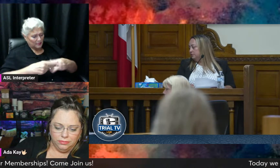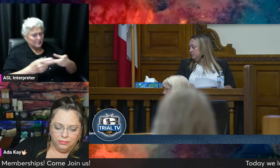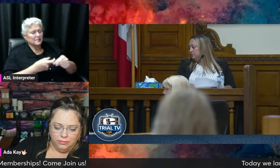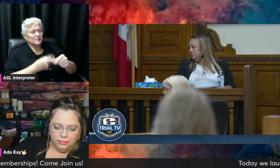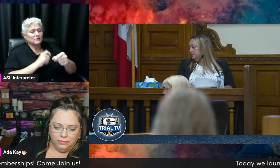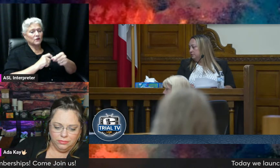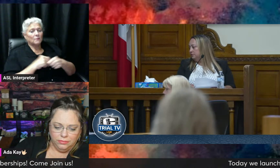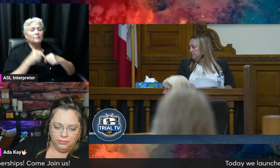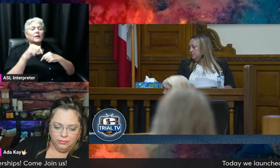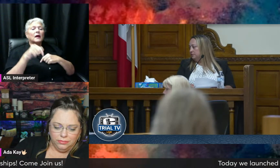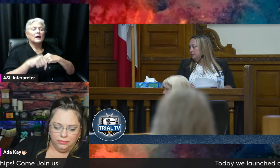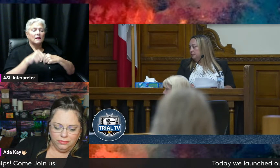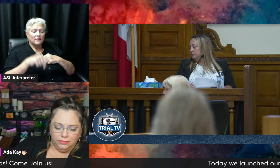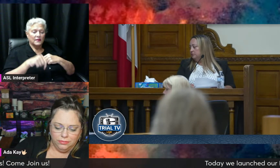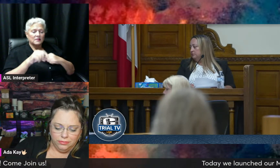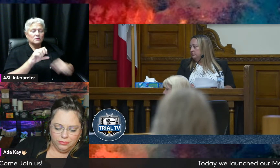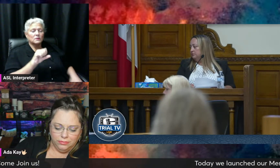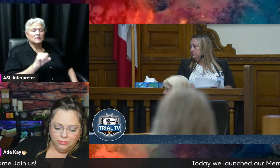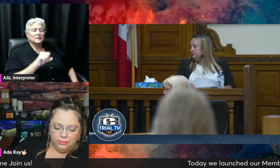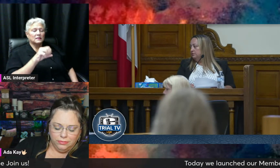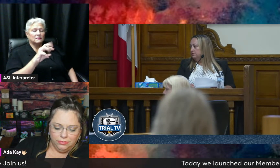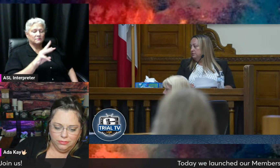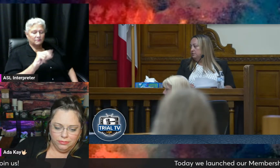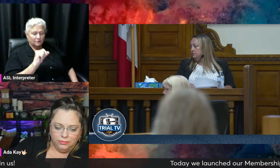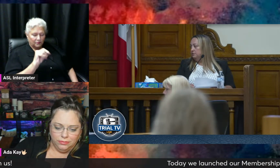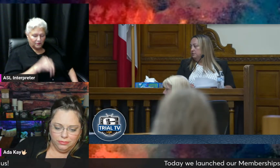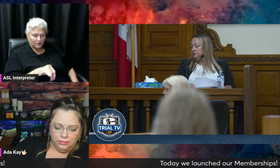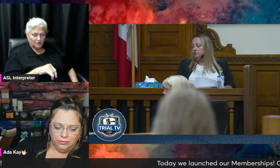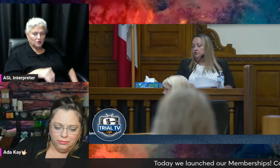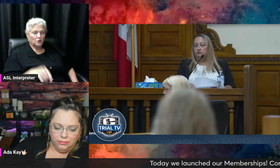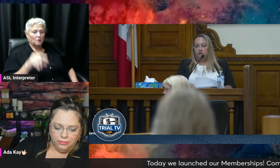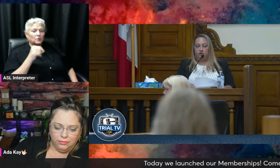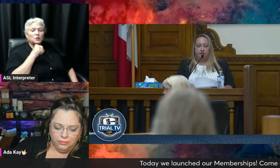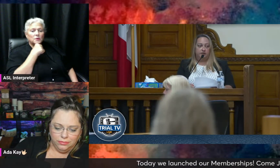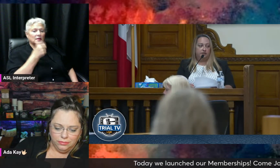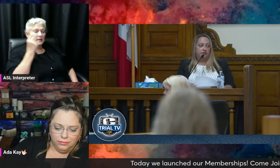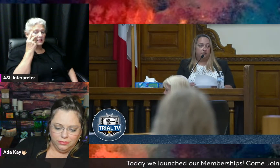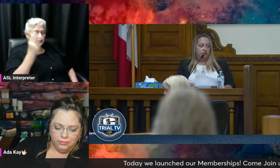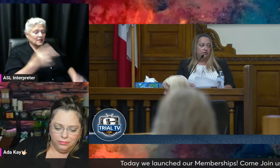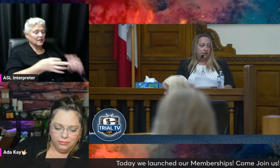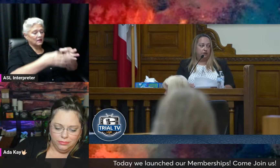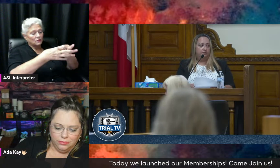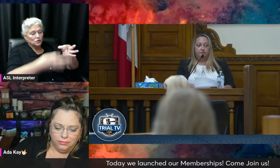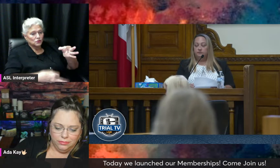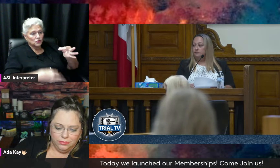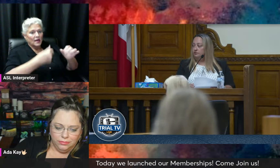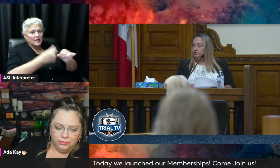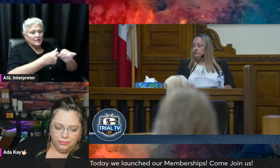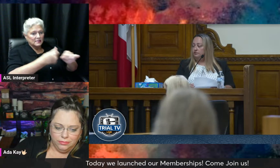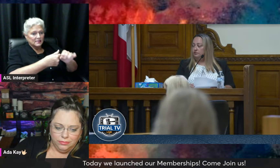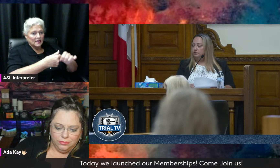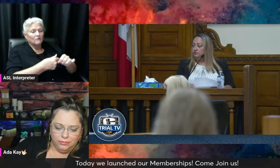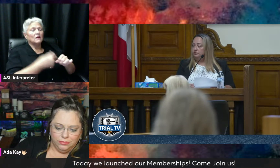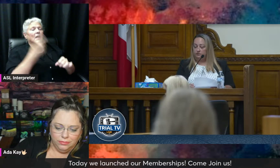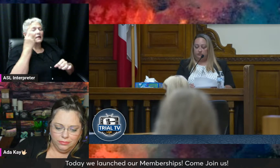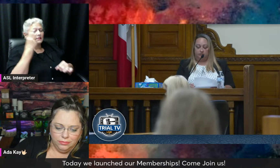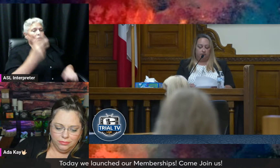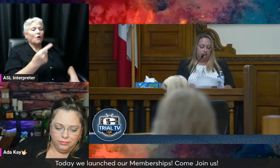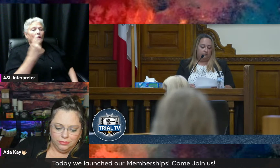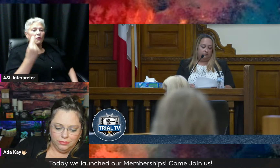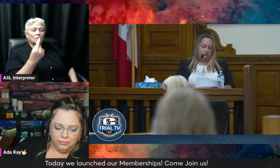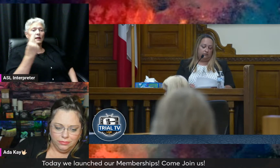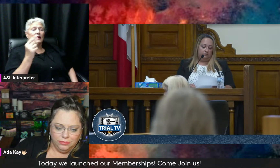swabbed. You didn't actually see the drain. You just saw the swab from the drain, right? Correct. I saw only the swab. Okay.